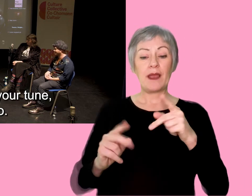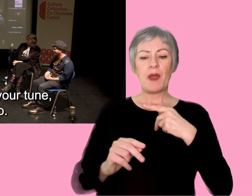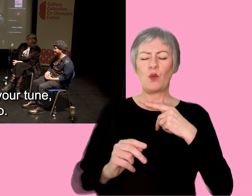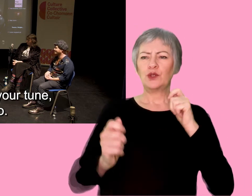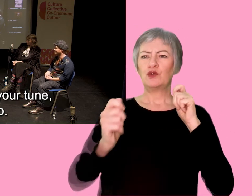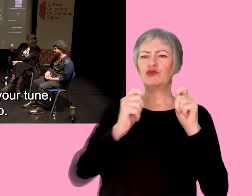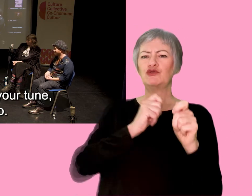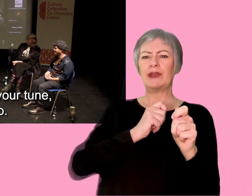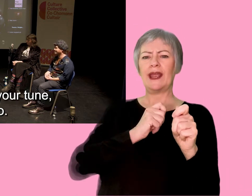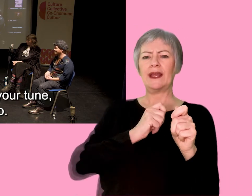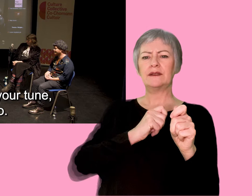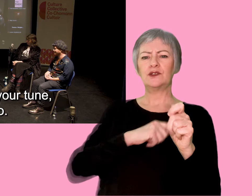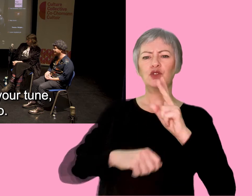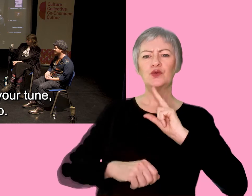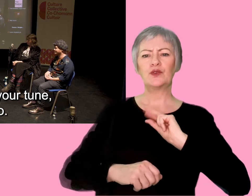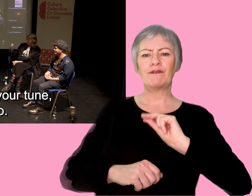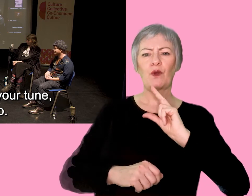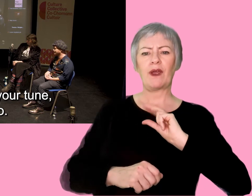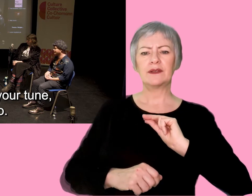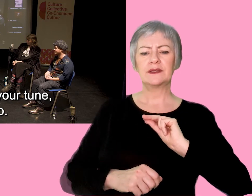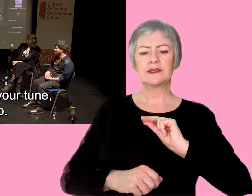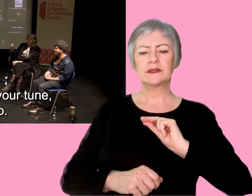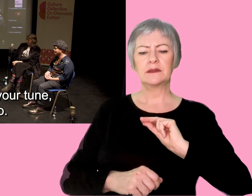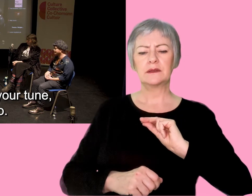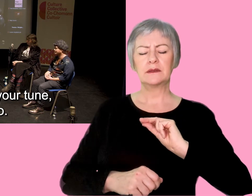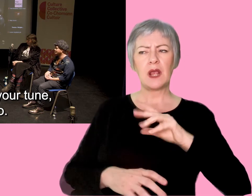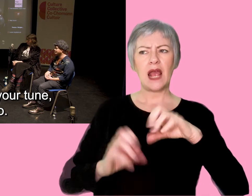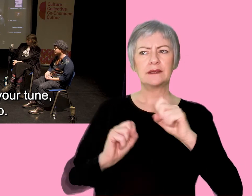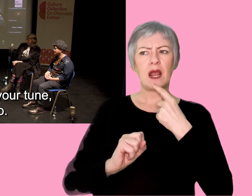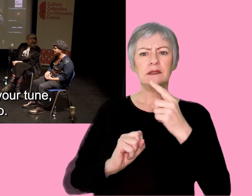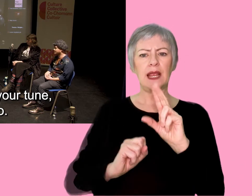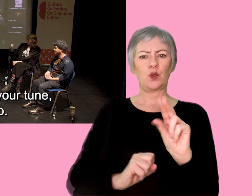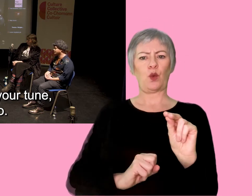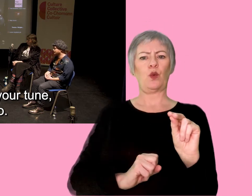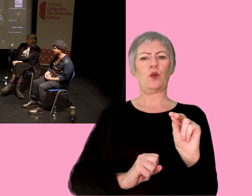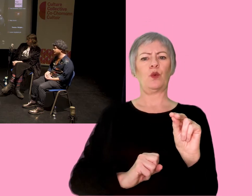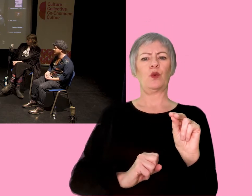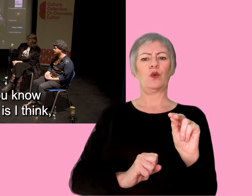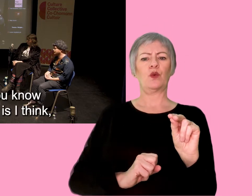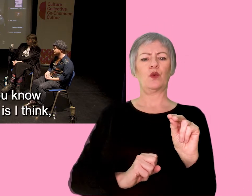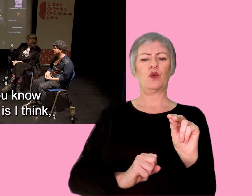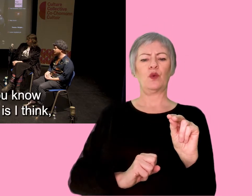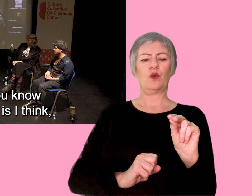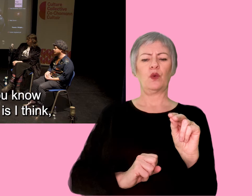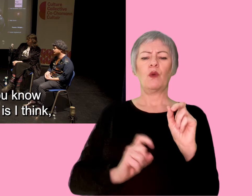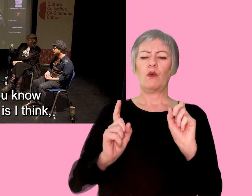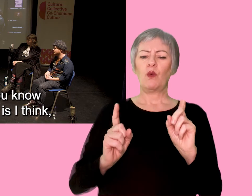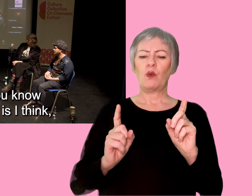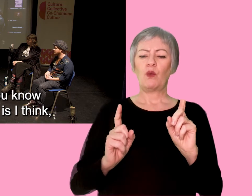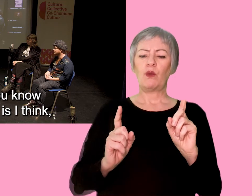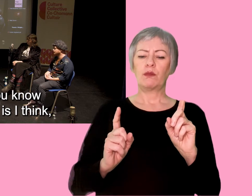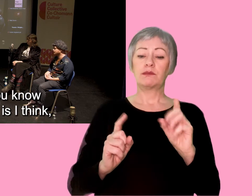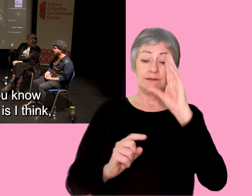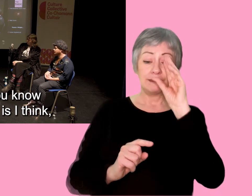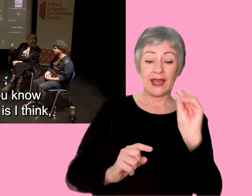you change your tune, I start saying no. No, that's